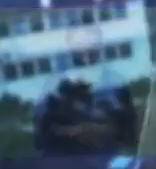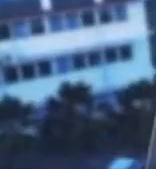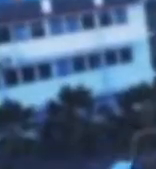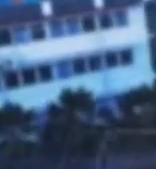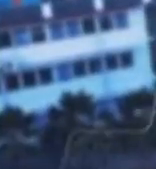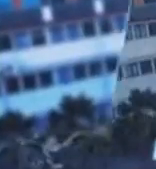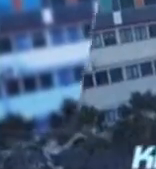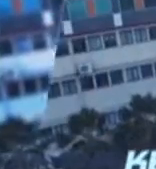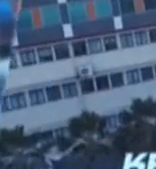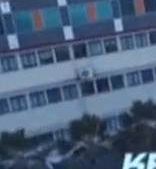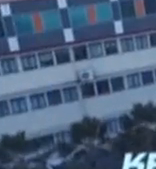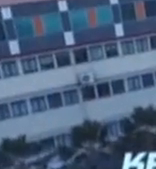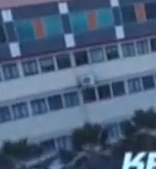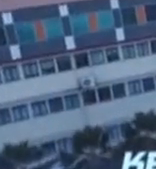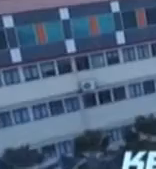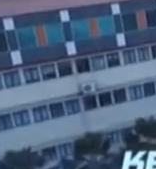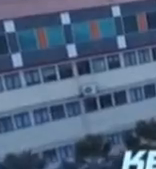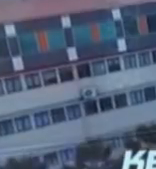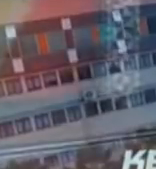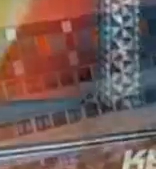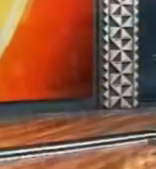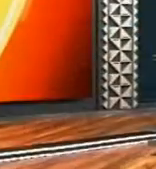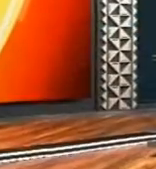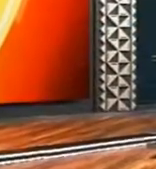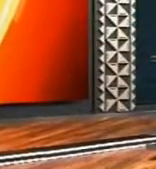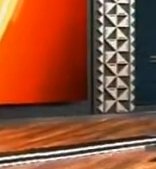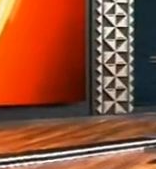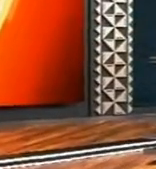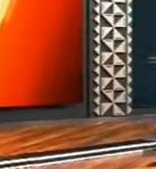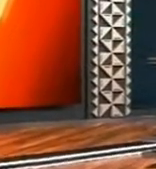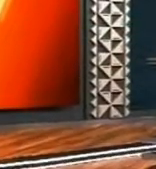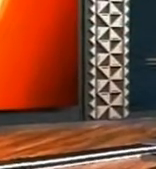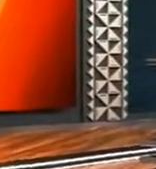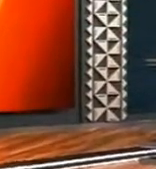From the studios of FBC Suva, Atera Lendua.